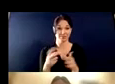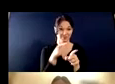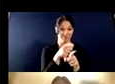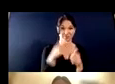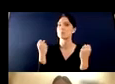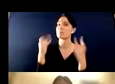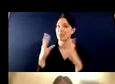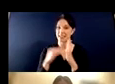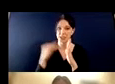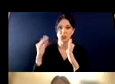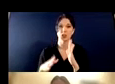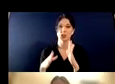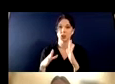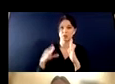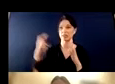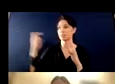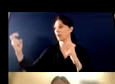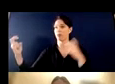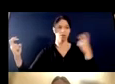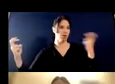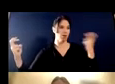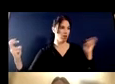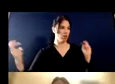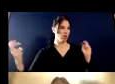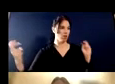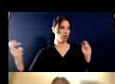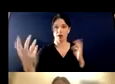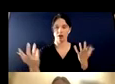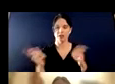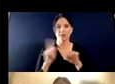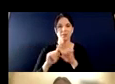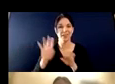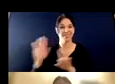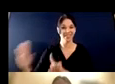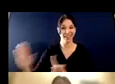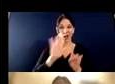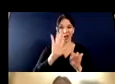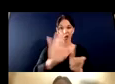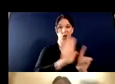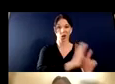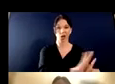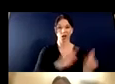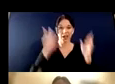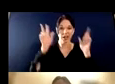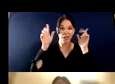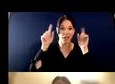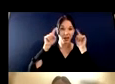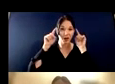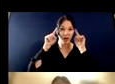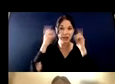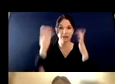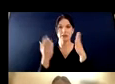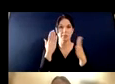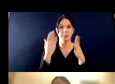these students, but their hearing aid could be amplifying what is directly in front of them, which is